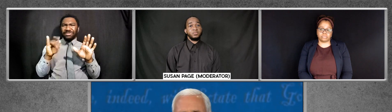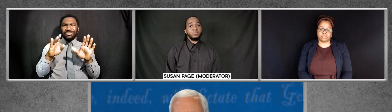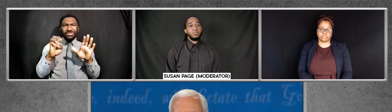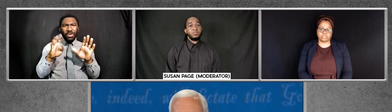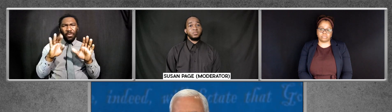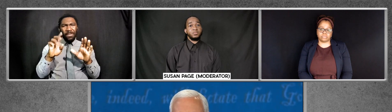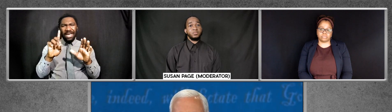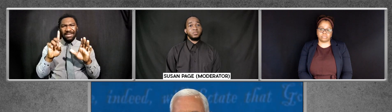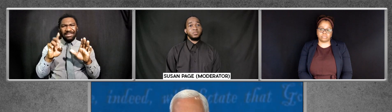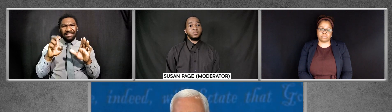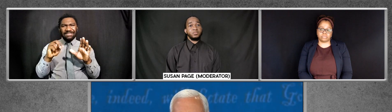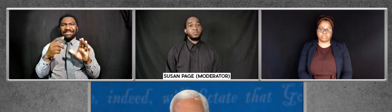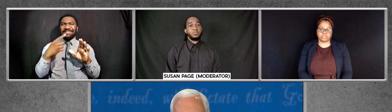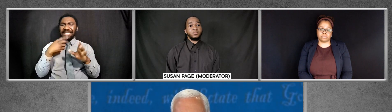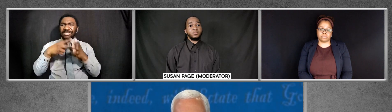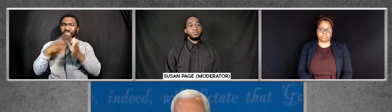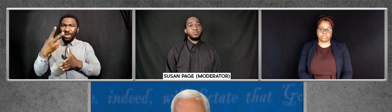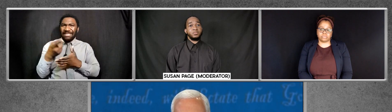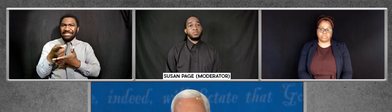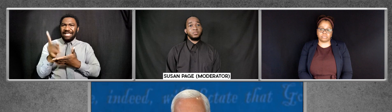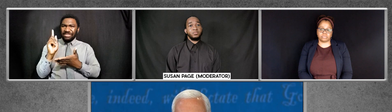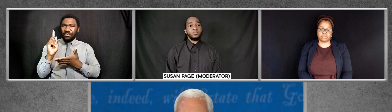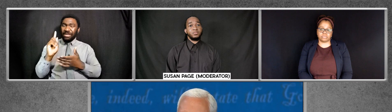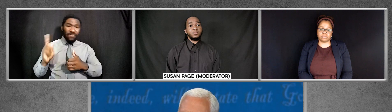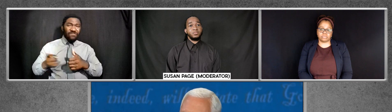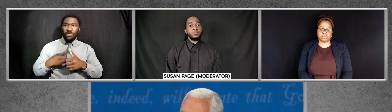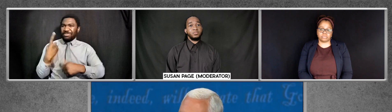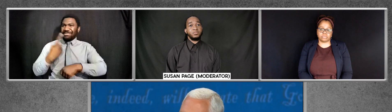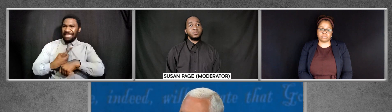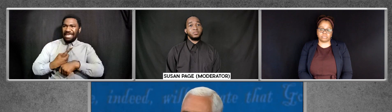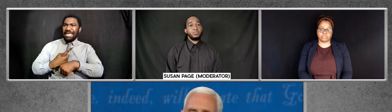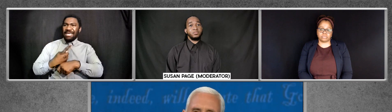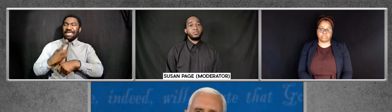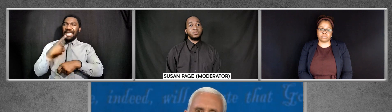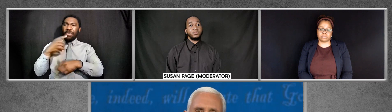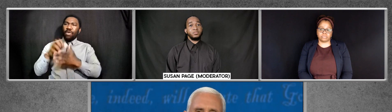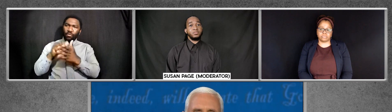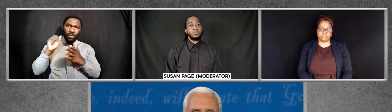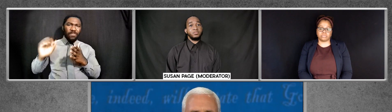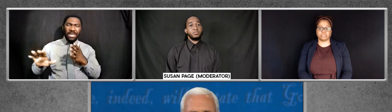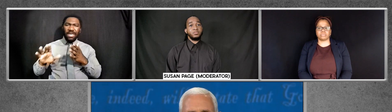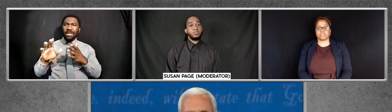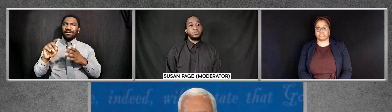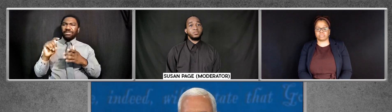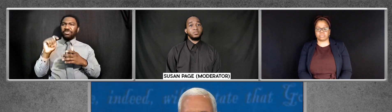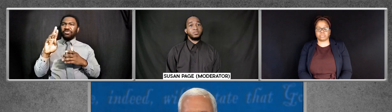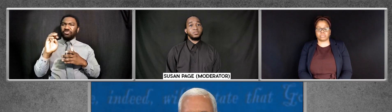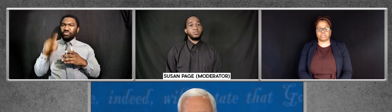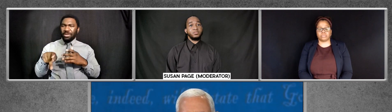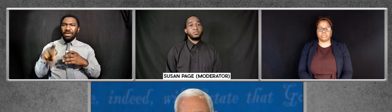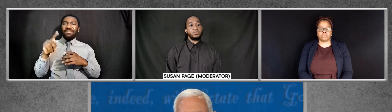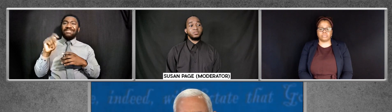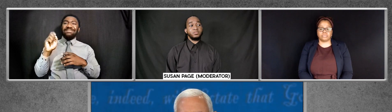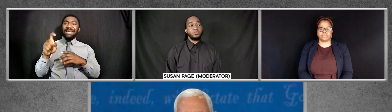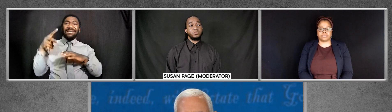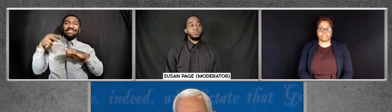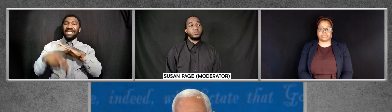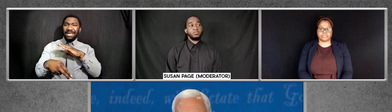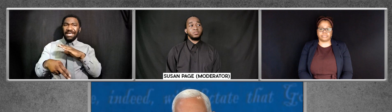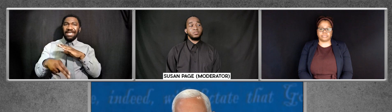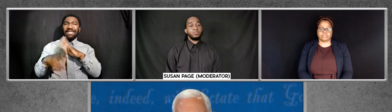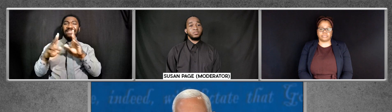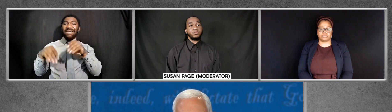he was going to repeal the Trump tax cuts. Those tax cuts delivered $2,000 in tax relief to the average family